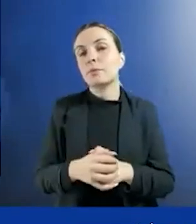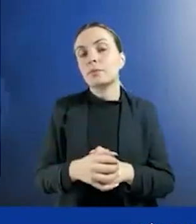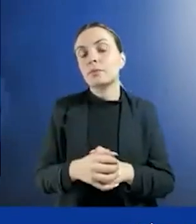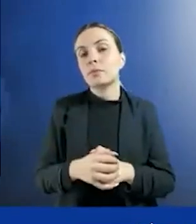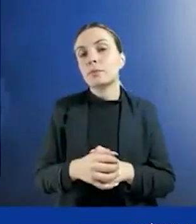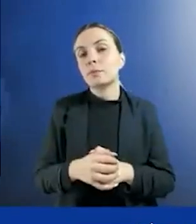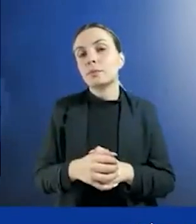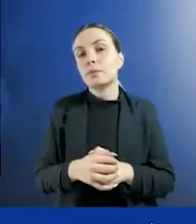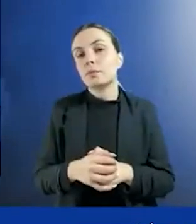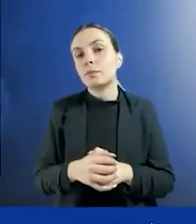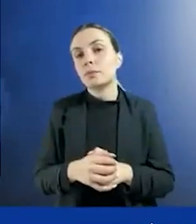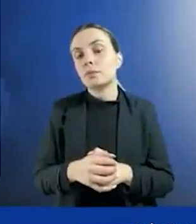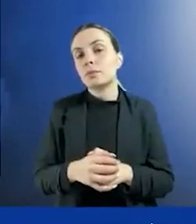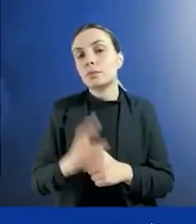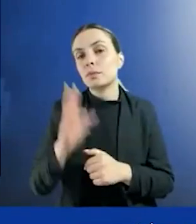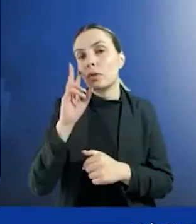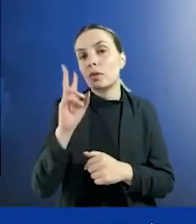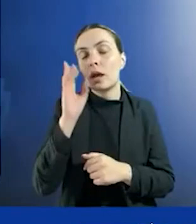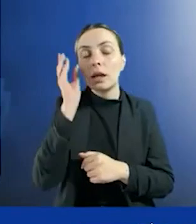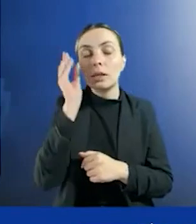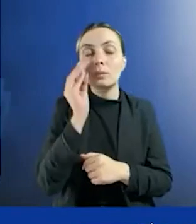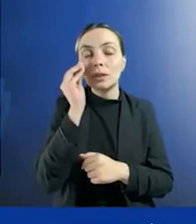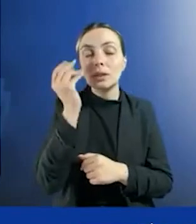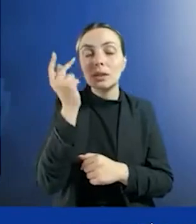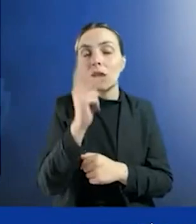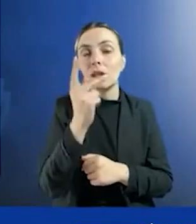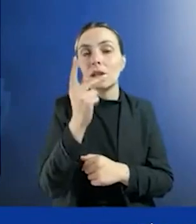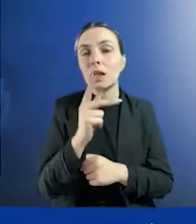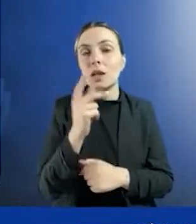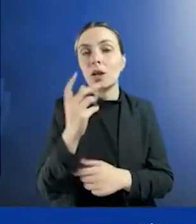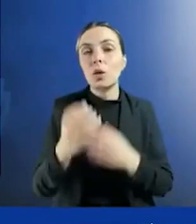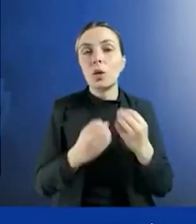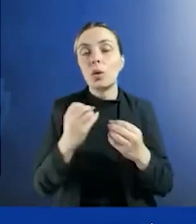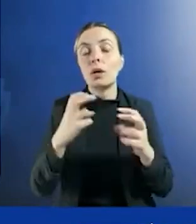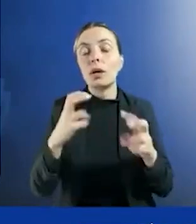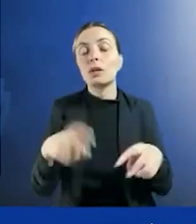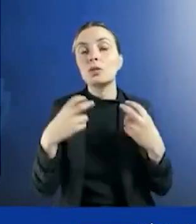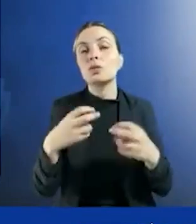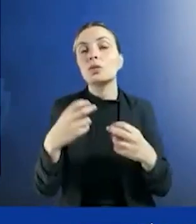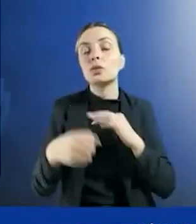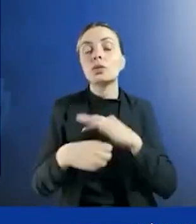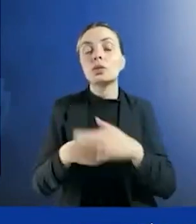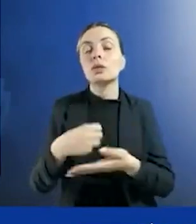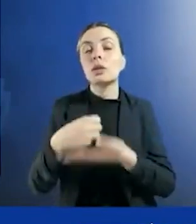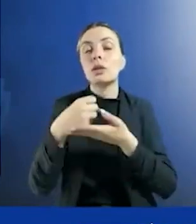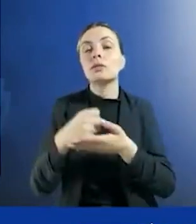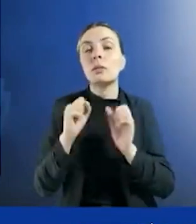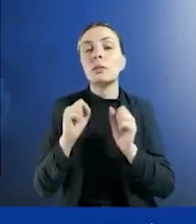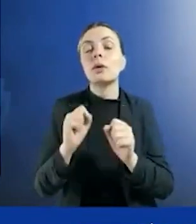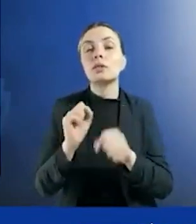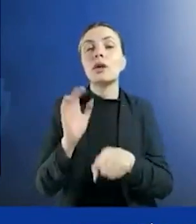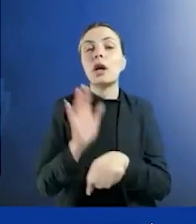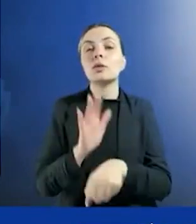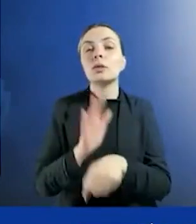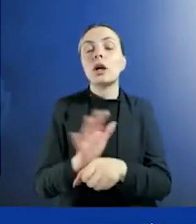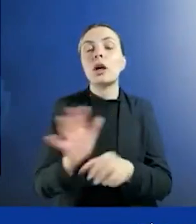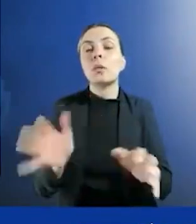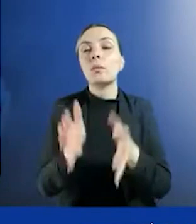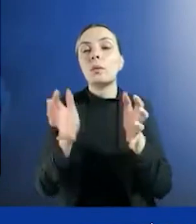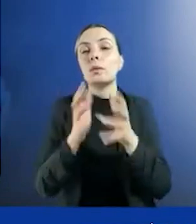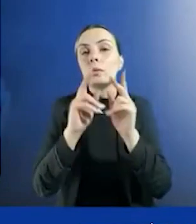ouvi-lo sobre, na experiência dele, como a agricultura sustentável pode contribuir, né, para promover a paz.